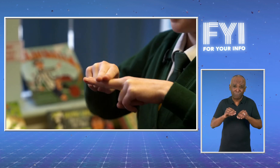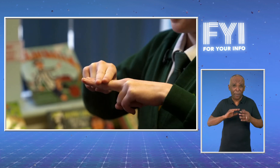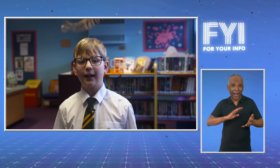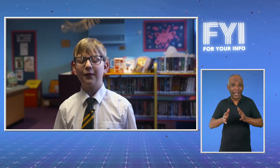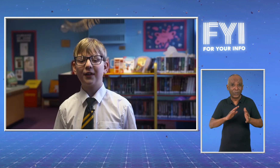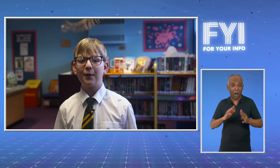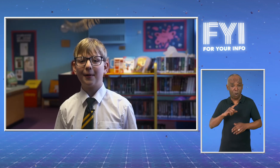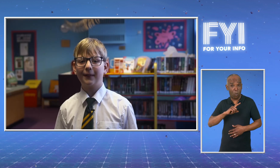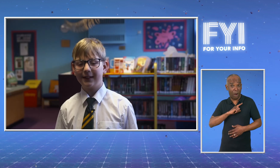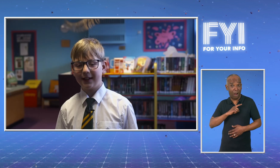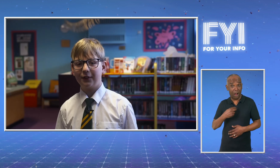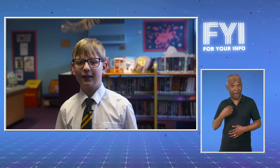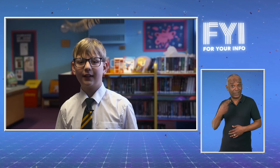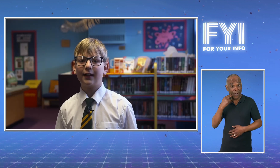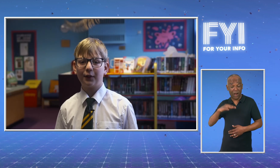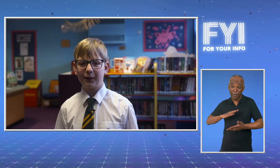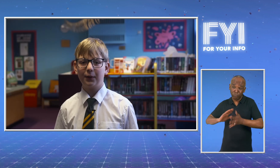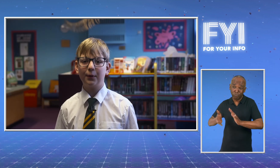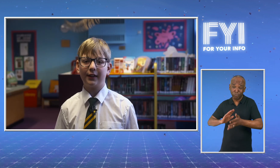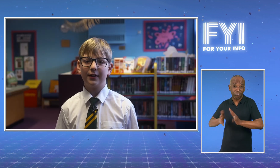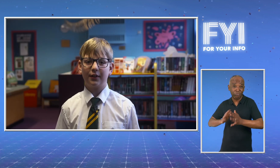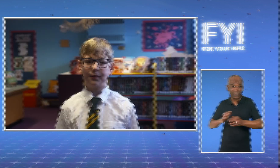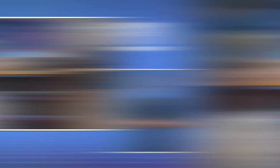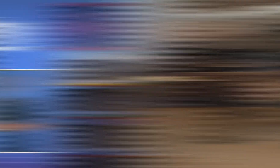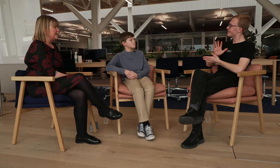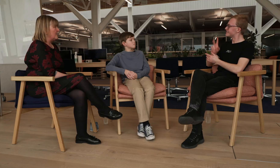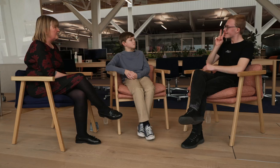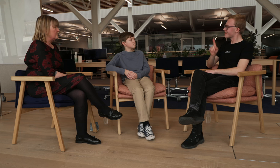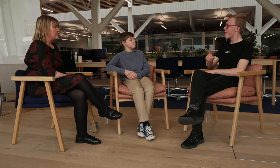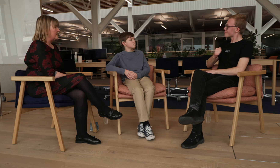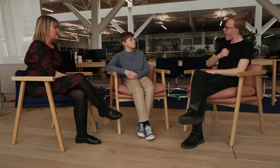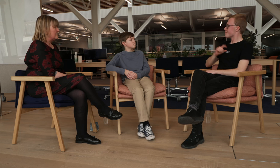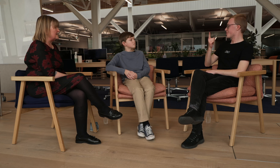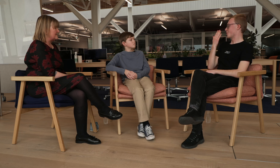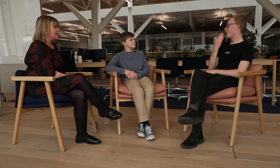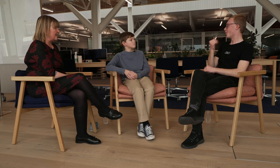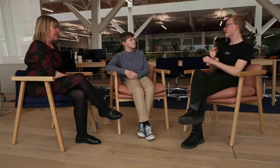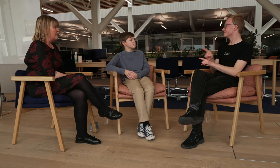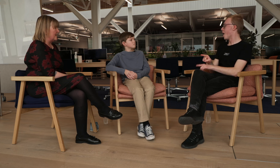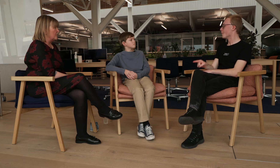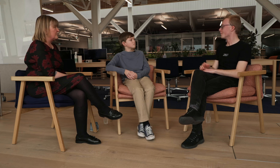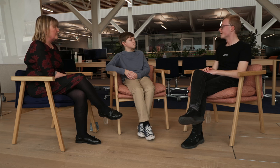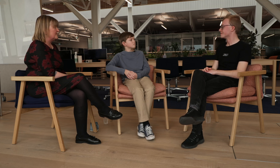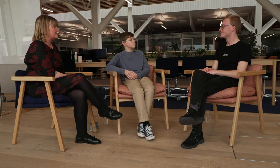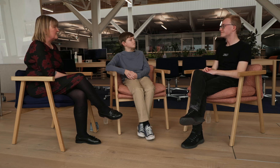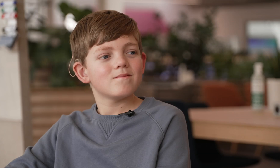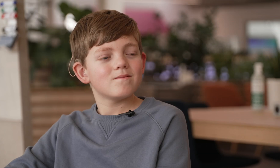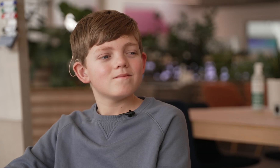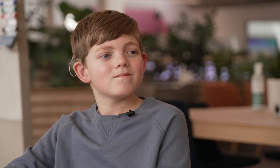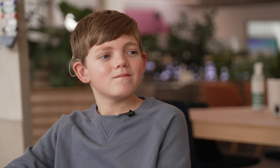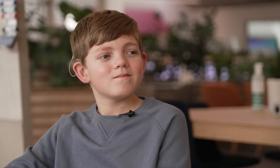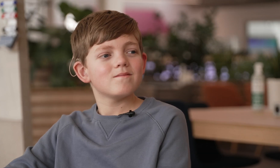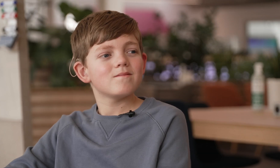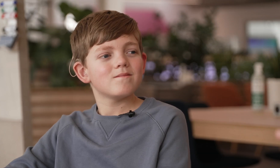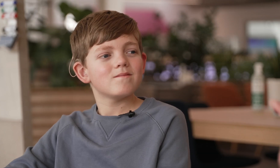deaf, because I have a family member that is deaf and I like how I can communicate to them. You know, I feel proud and happy to see that at my old primary school,